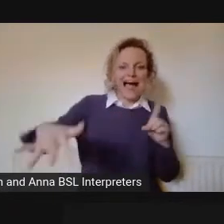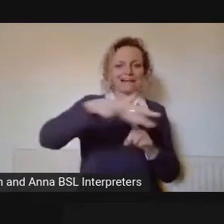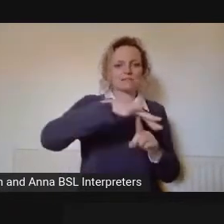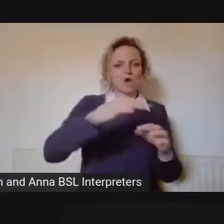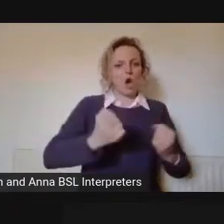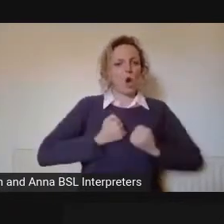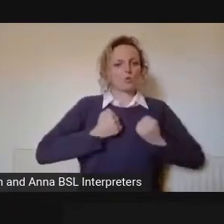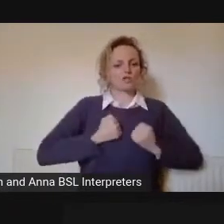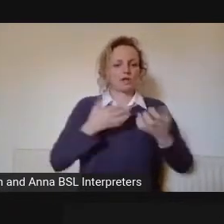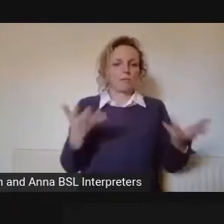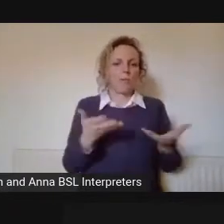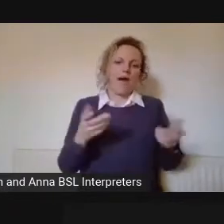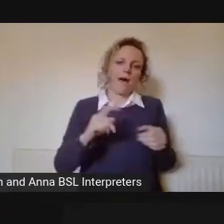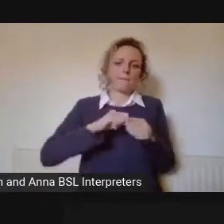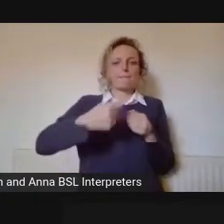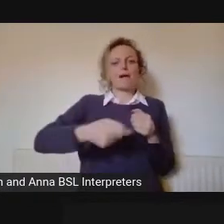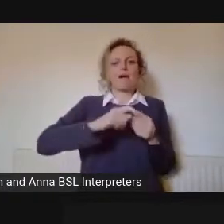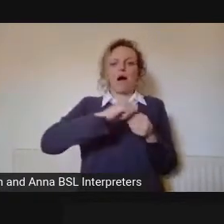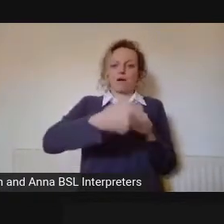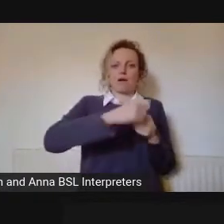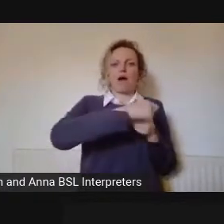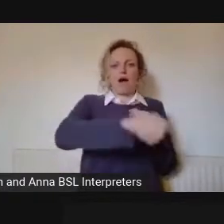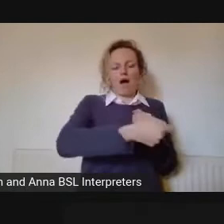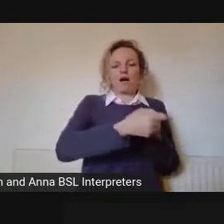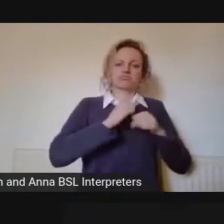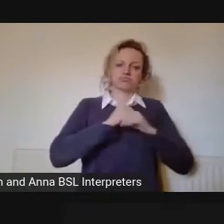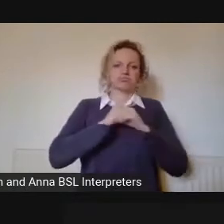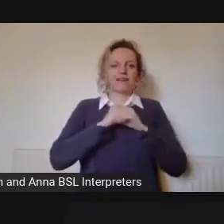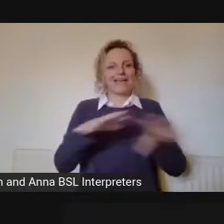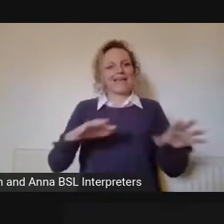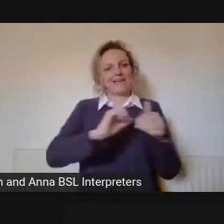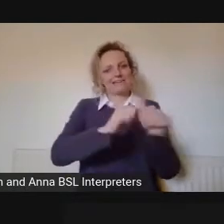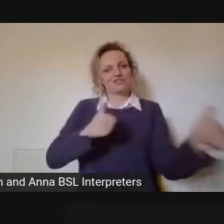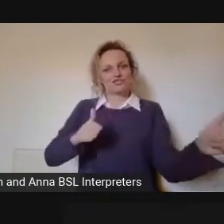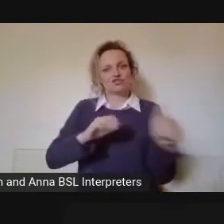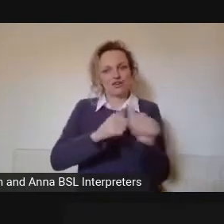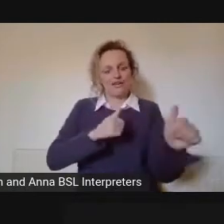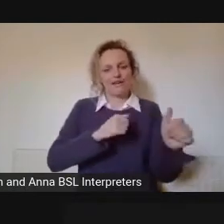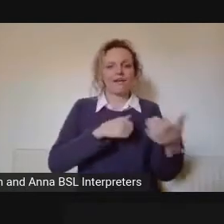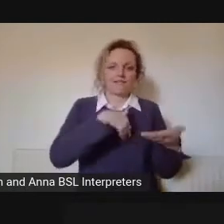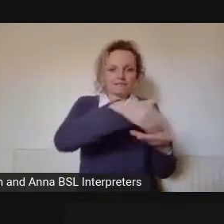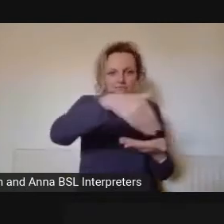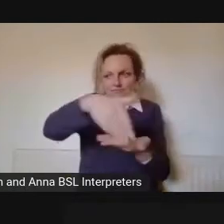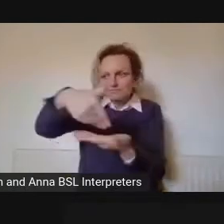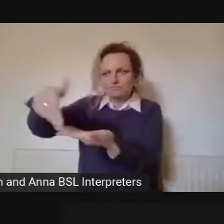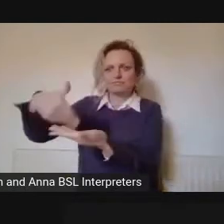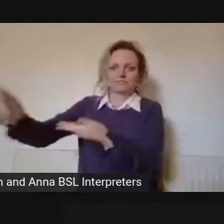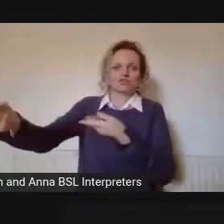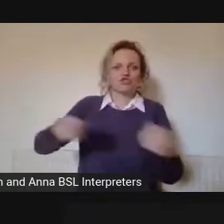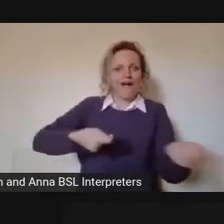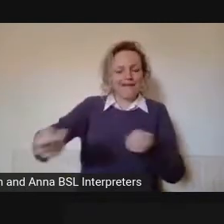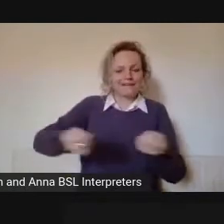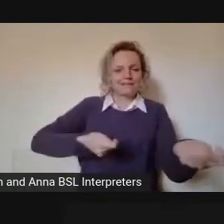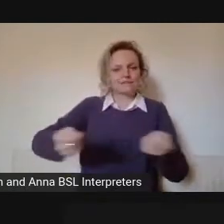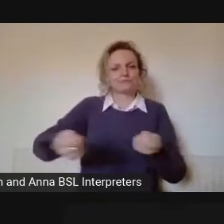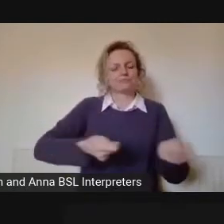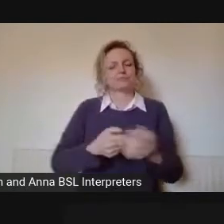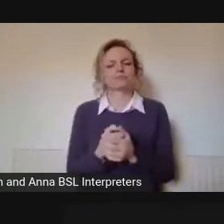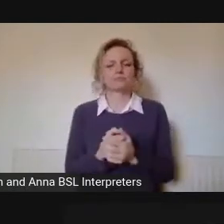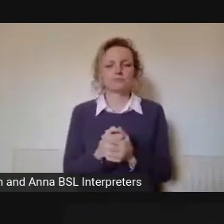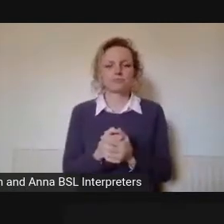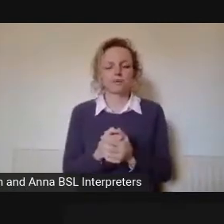But I think it's interesting the kinds of clouds and obscuring of data that also even happen for